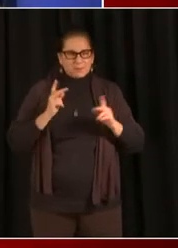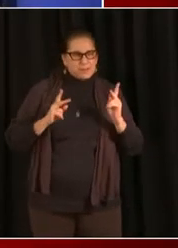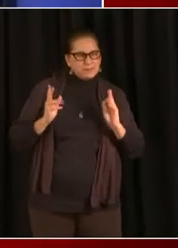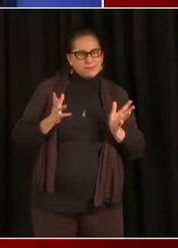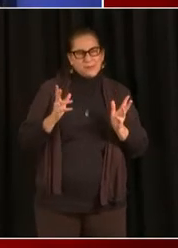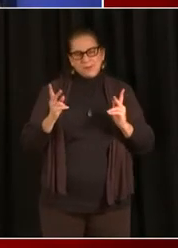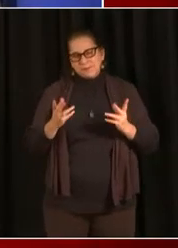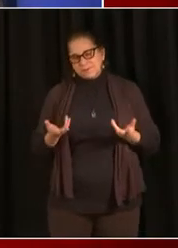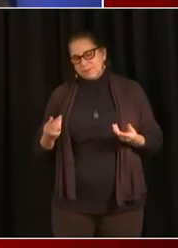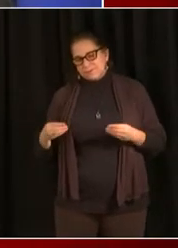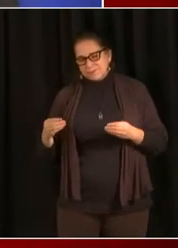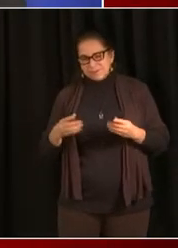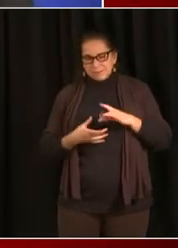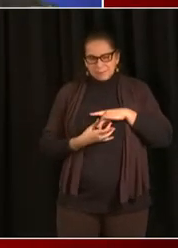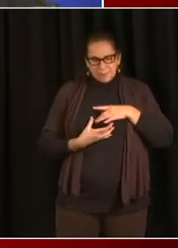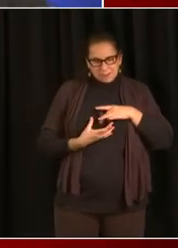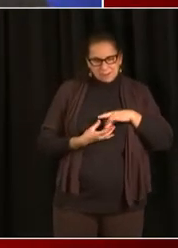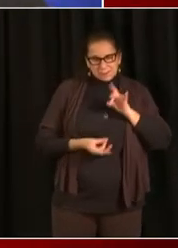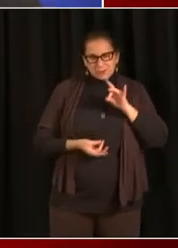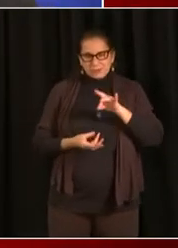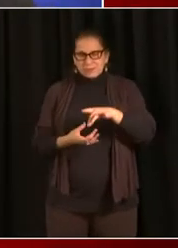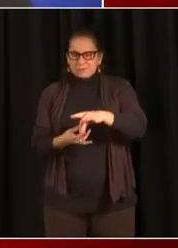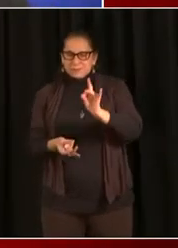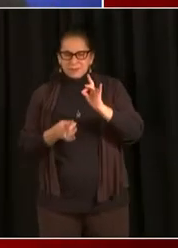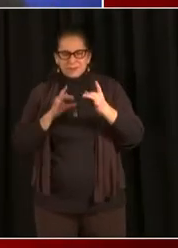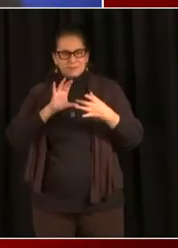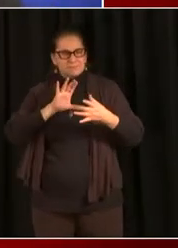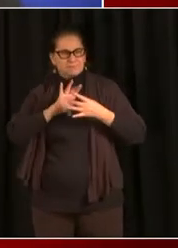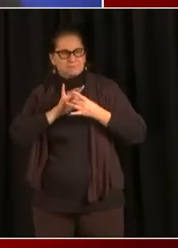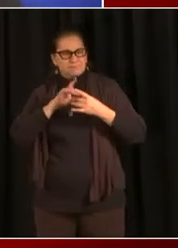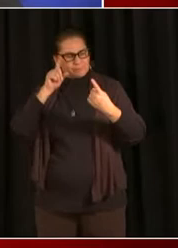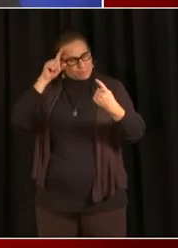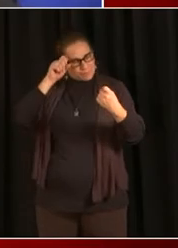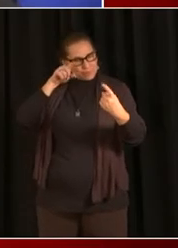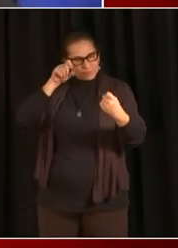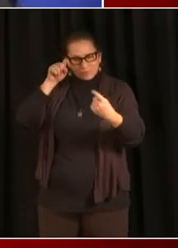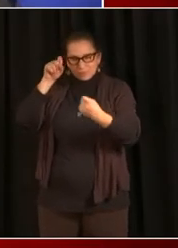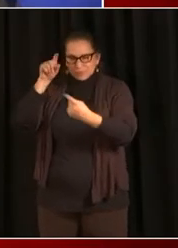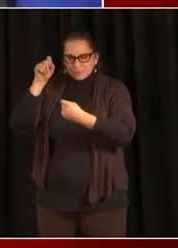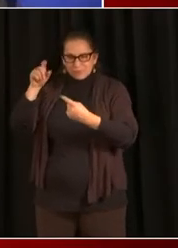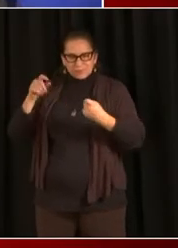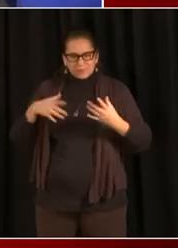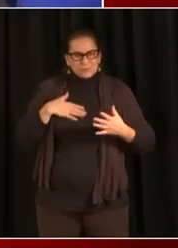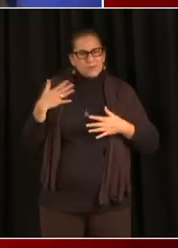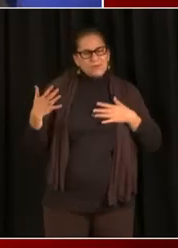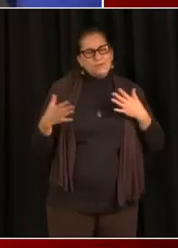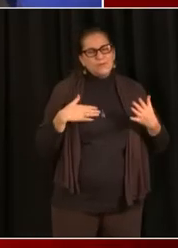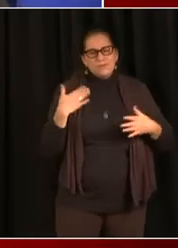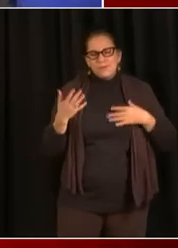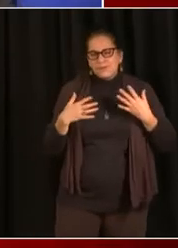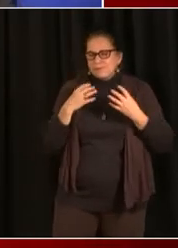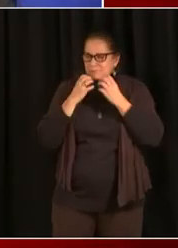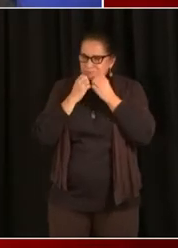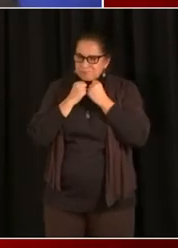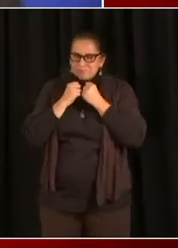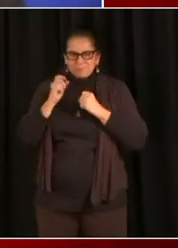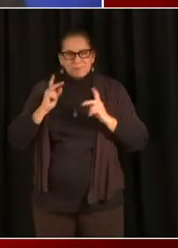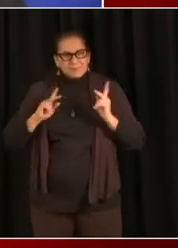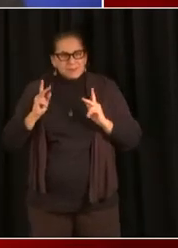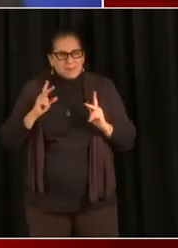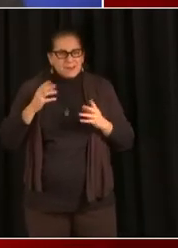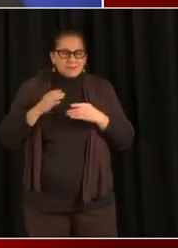harvest. We have the harvest of diversity, of joy, of people sharing